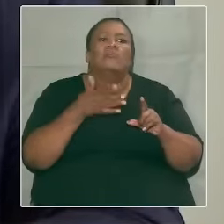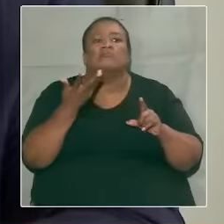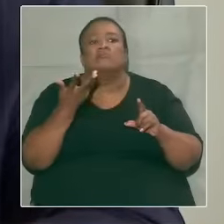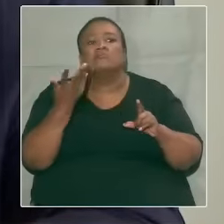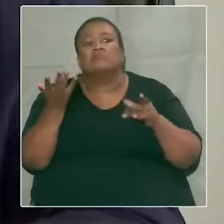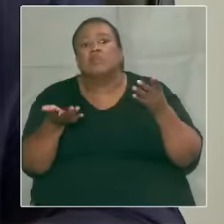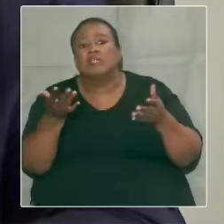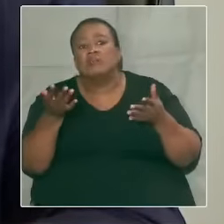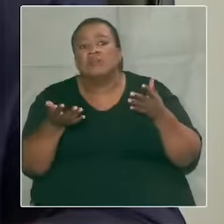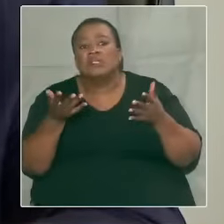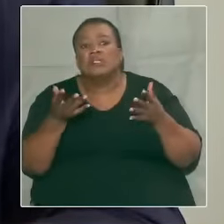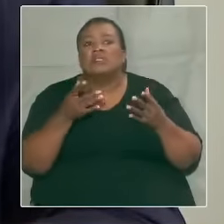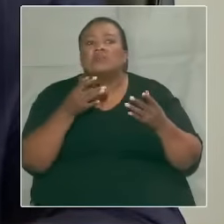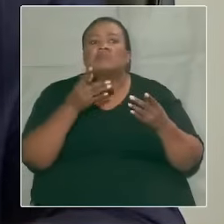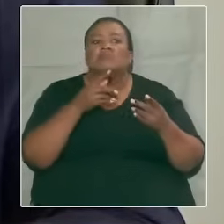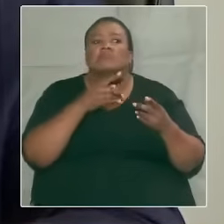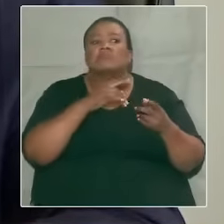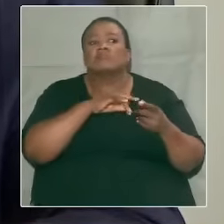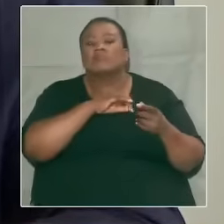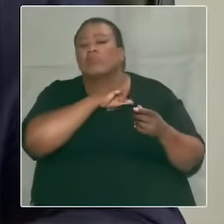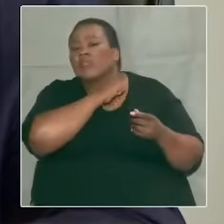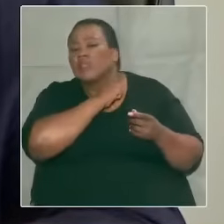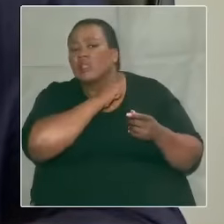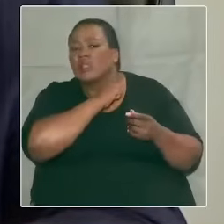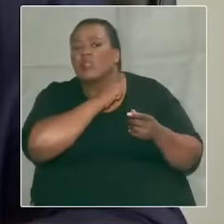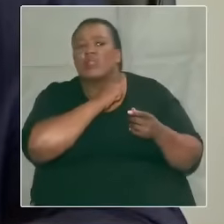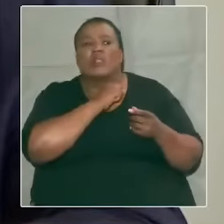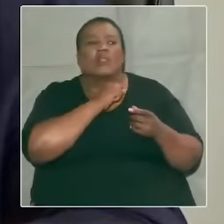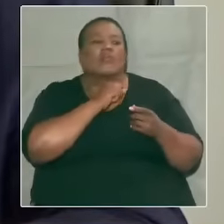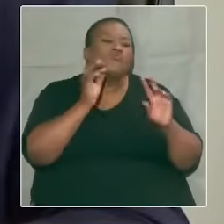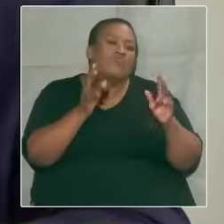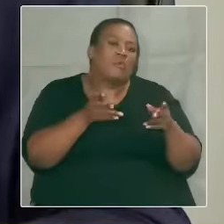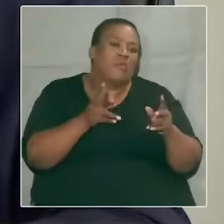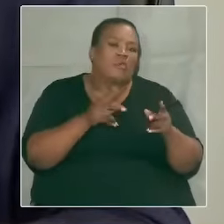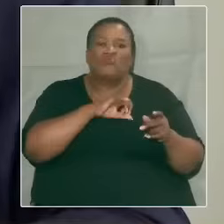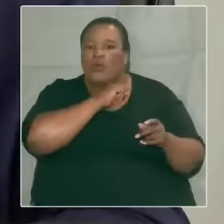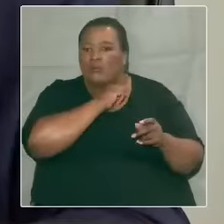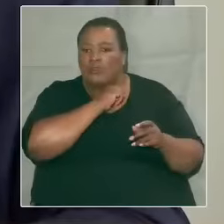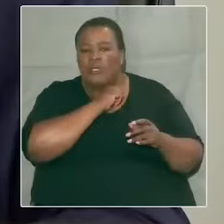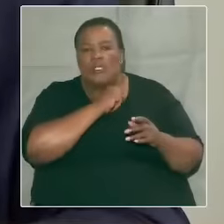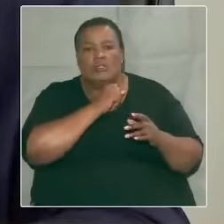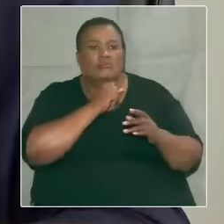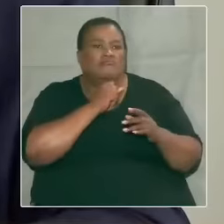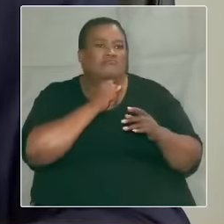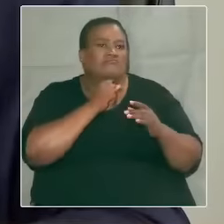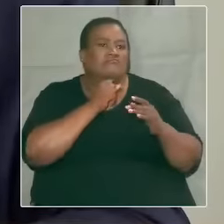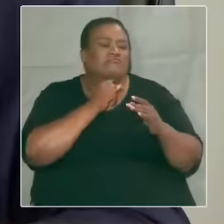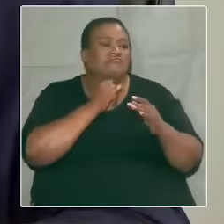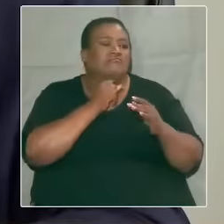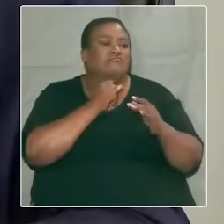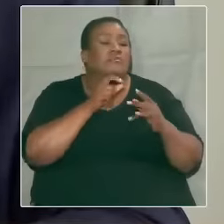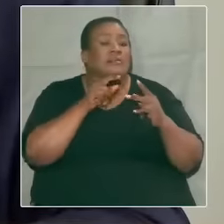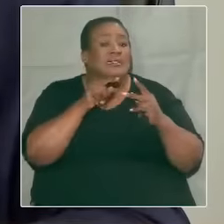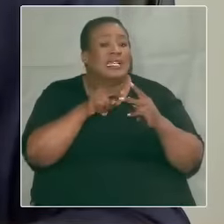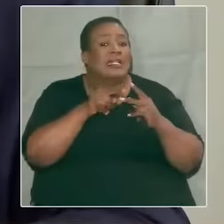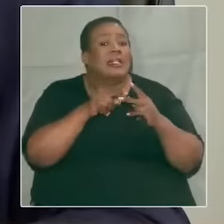Either a robbery of common robbery, then that case will be,